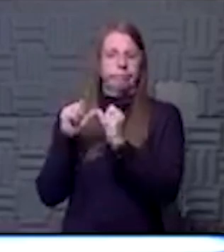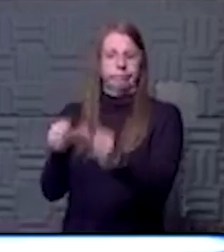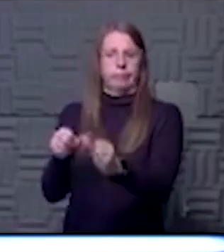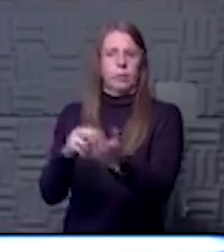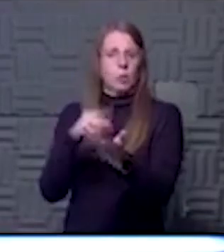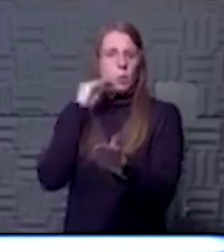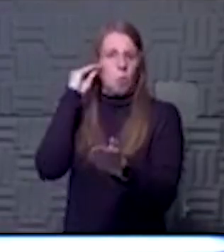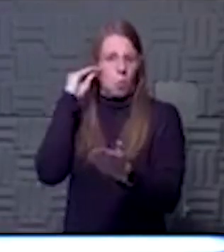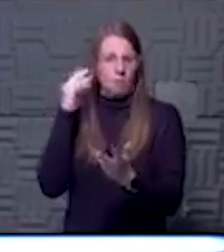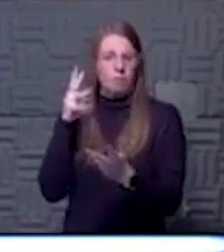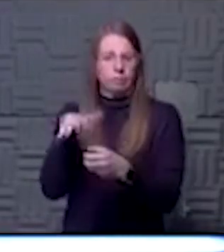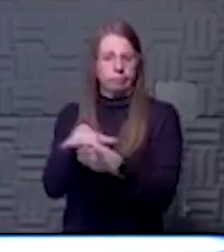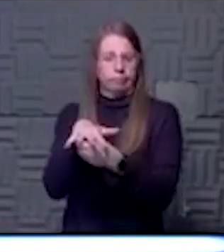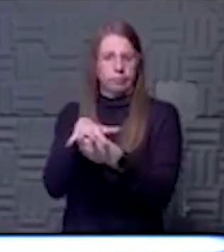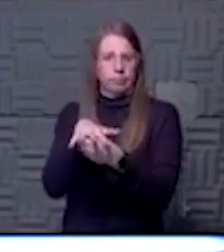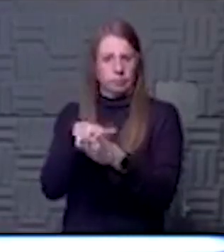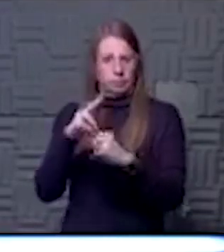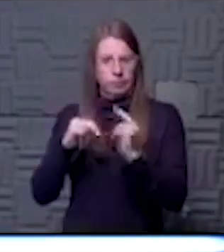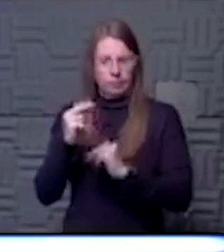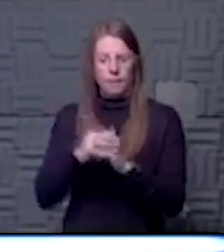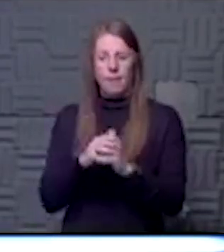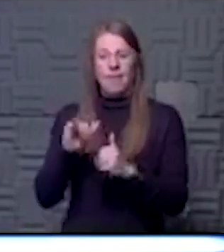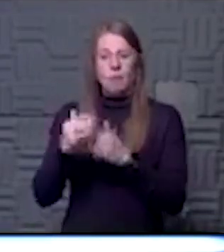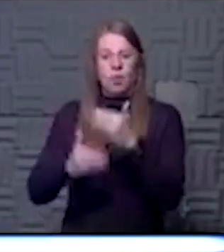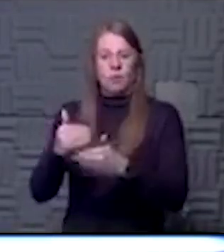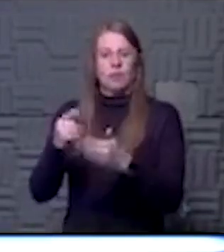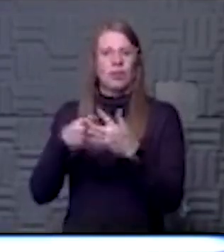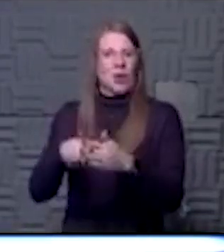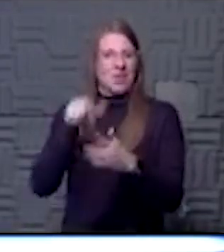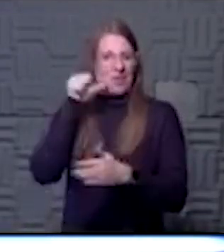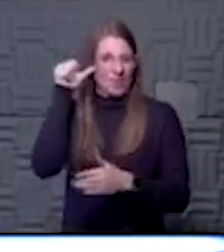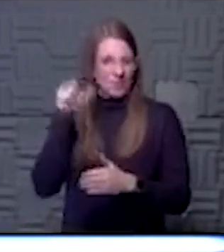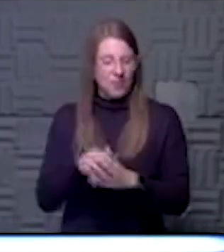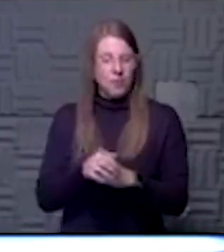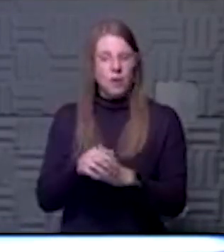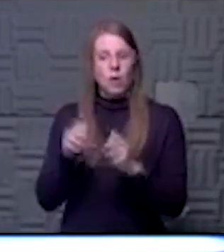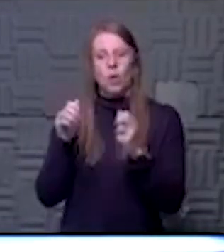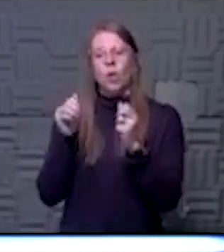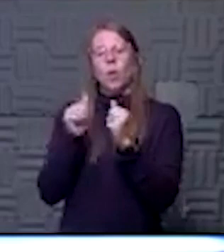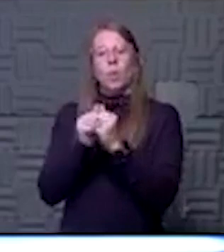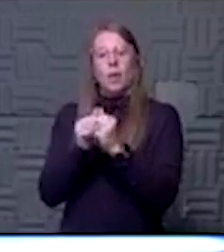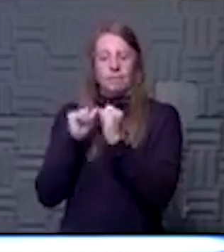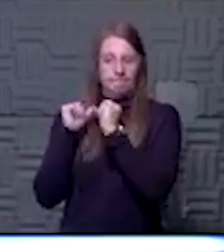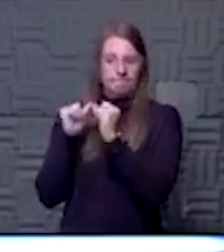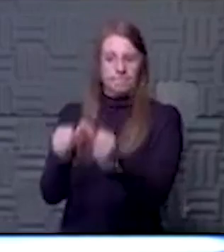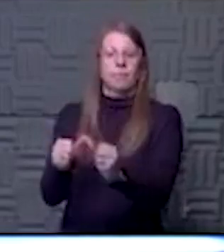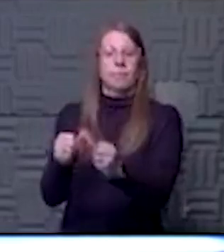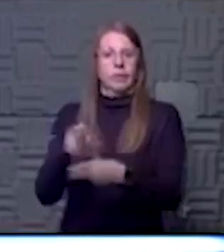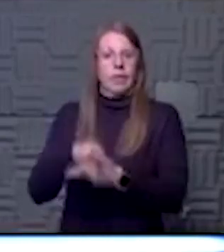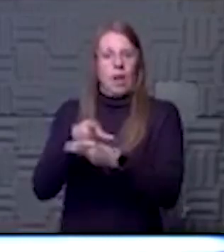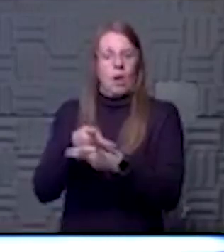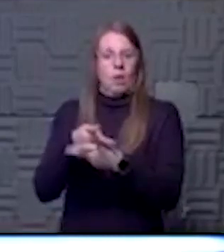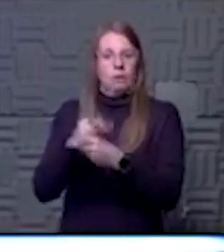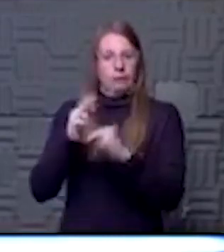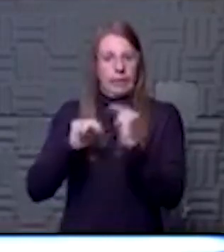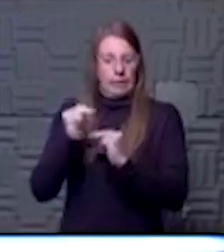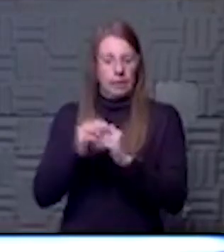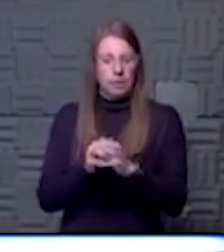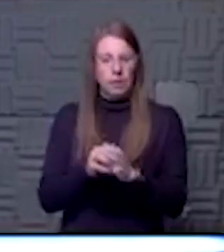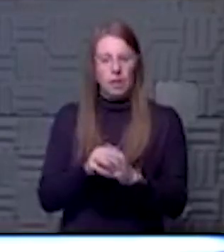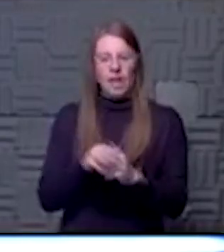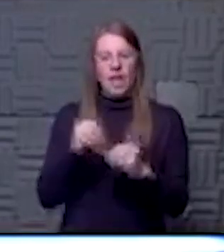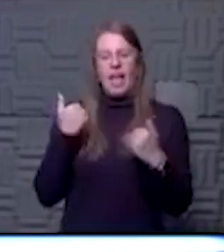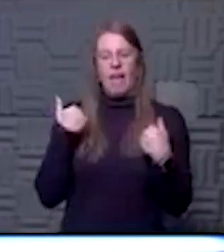actually enrollment in that process started yesterday with long-term care facilities that go through a REDCap portal